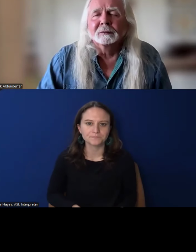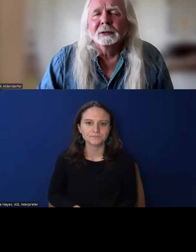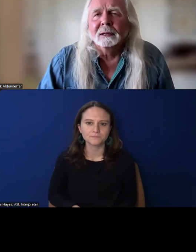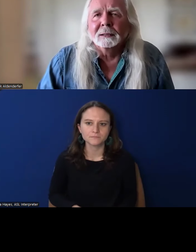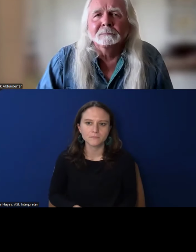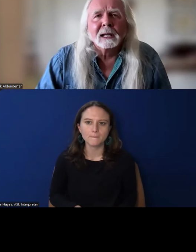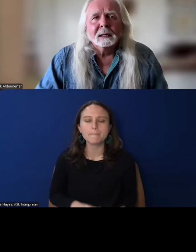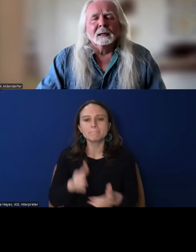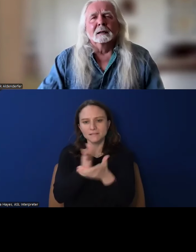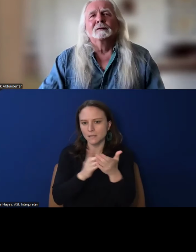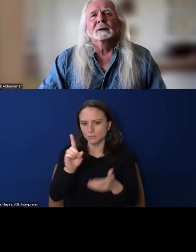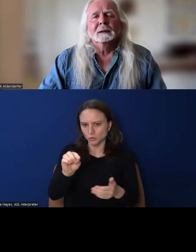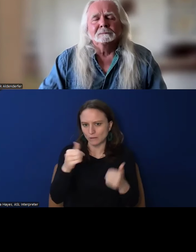combination